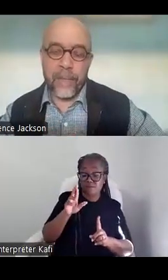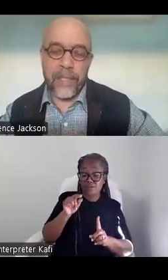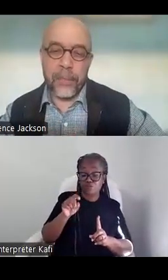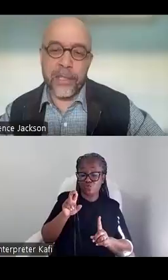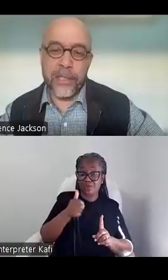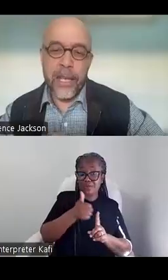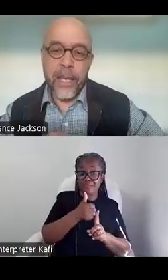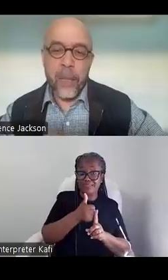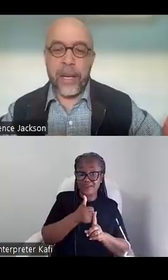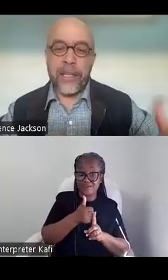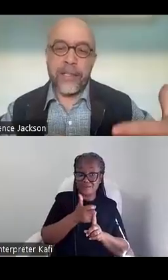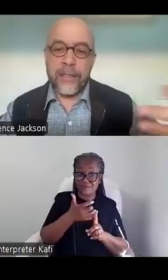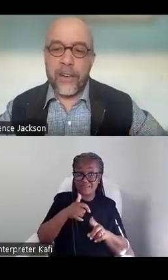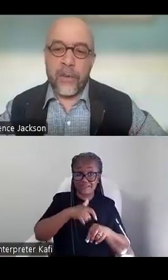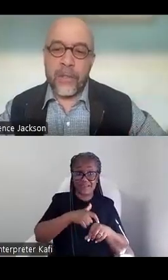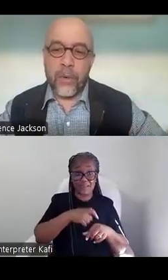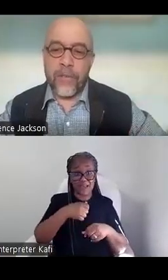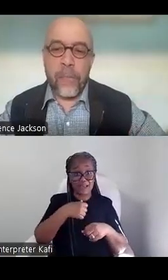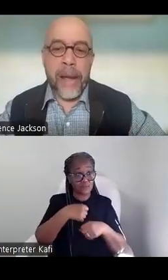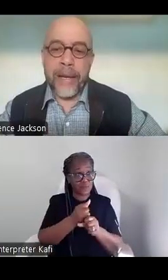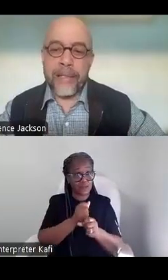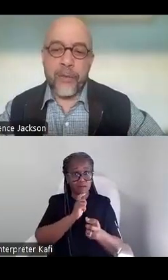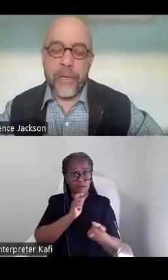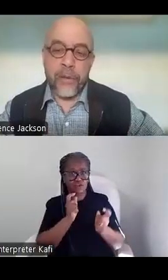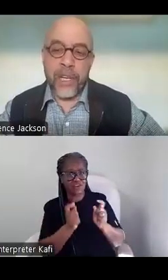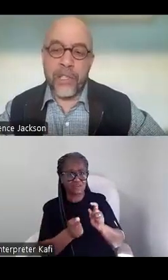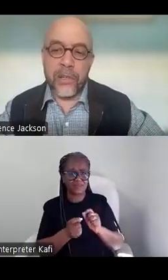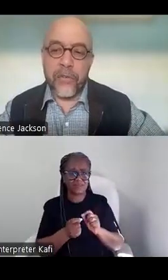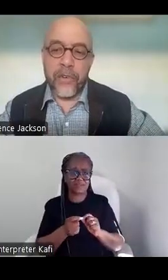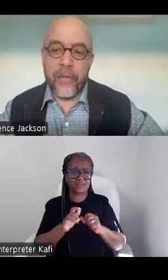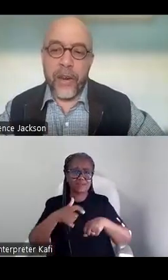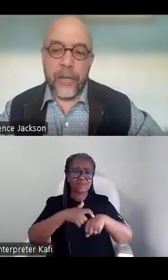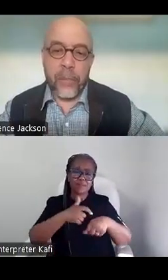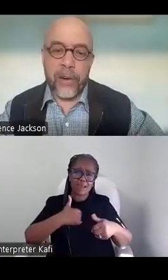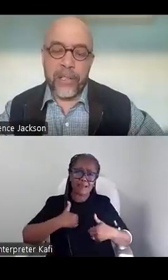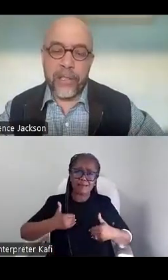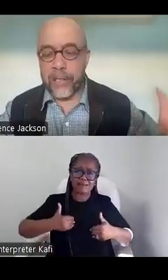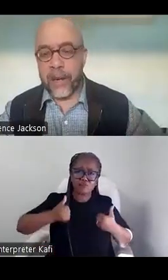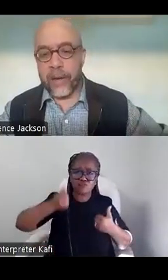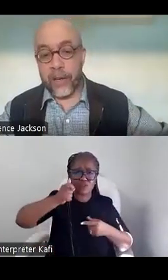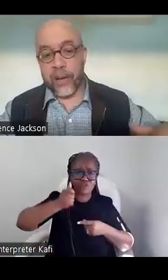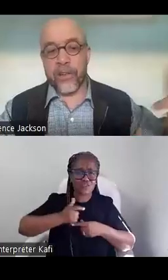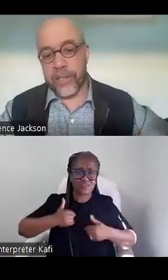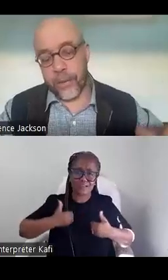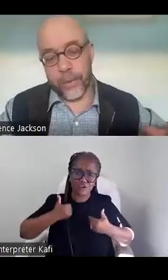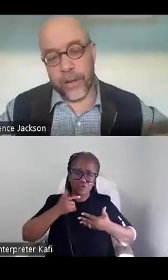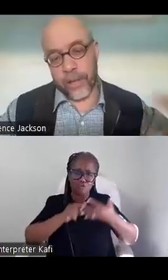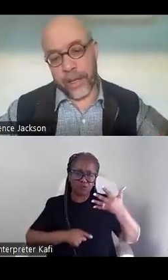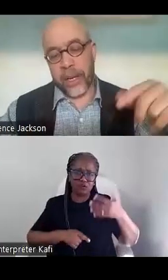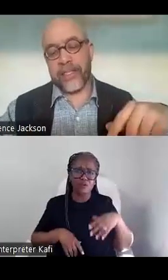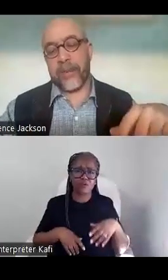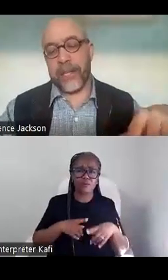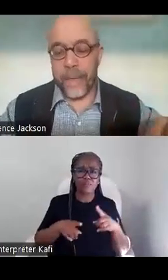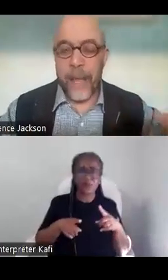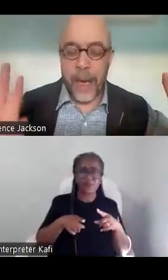younger siblings. But as this sort of massive relocation of African Americans occurs, and I'll get